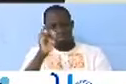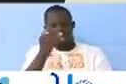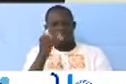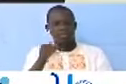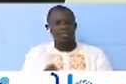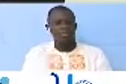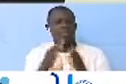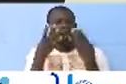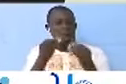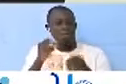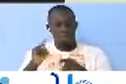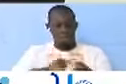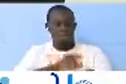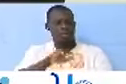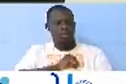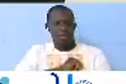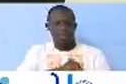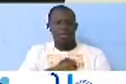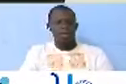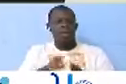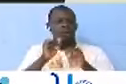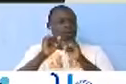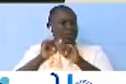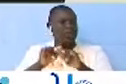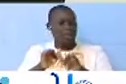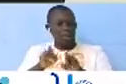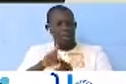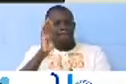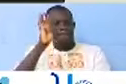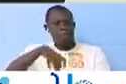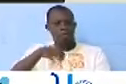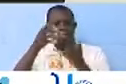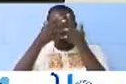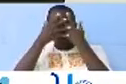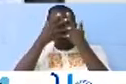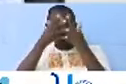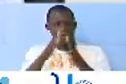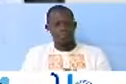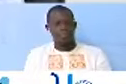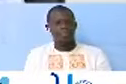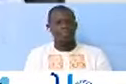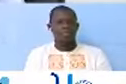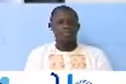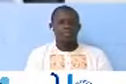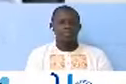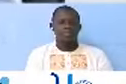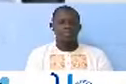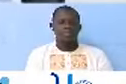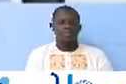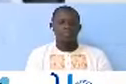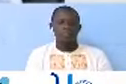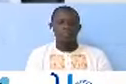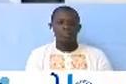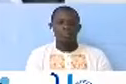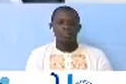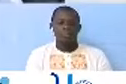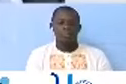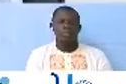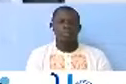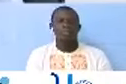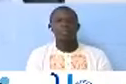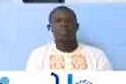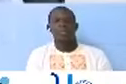How long did he spend at the mile 2? What did you see mile 2? Mile 2, nunga date for asinga faniafu. If